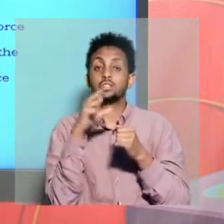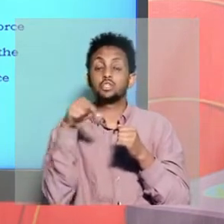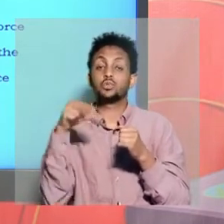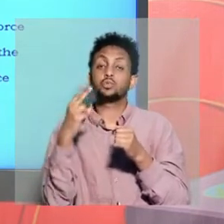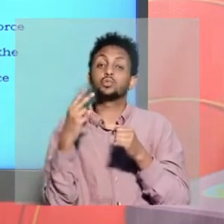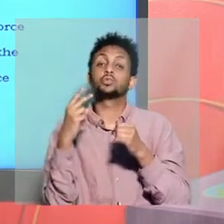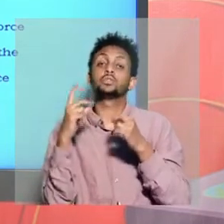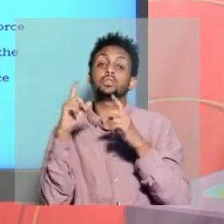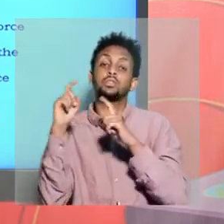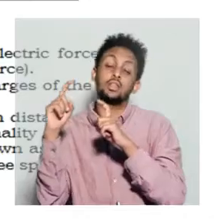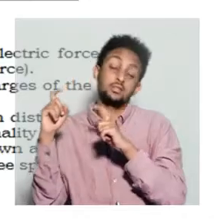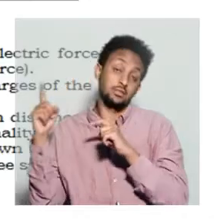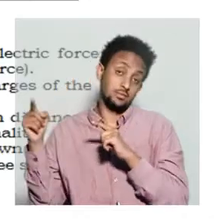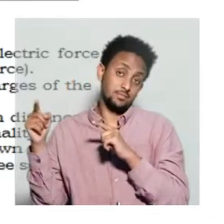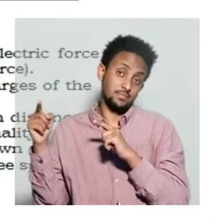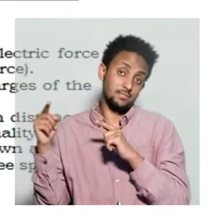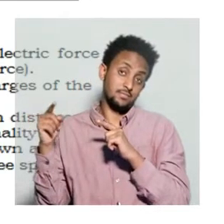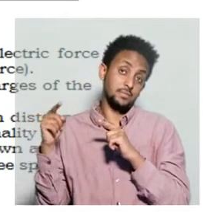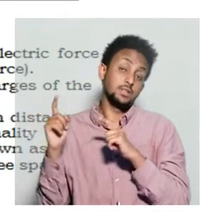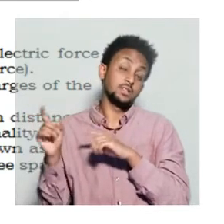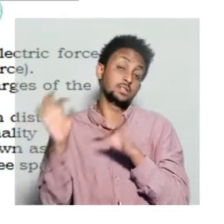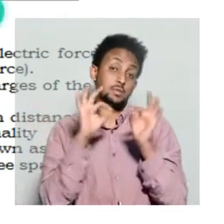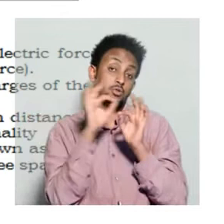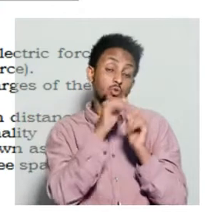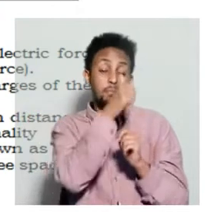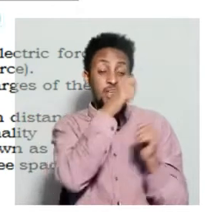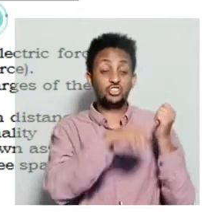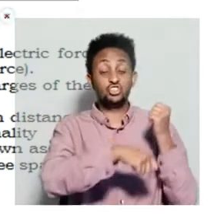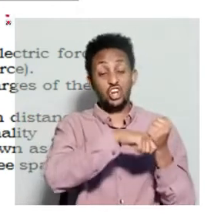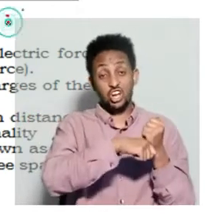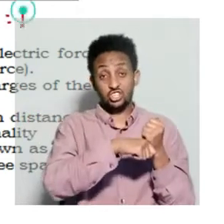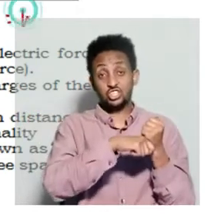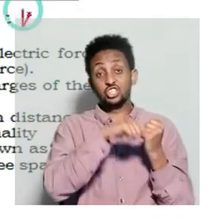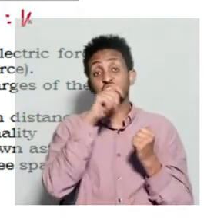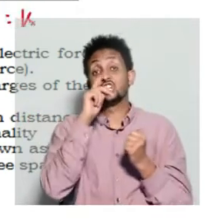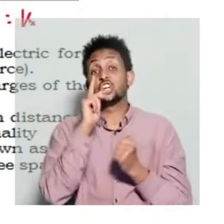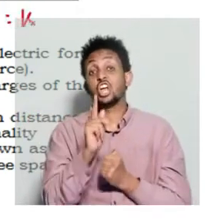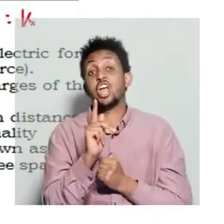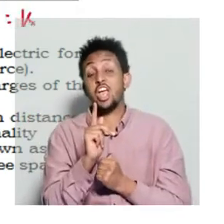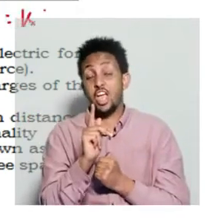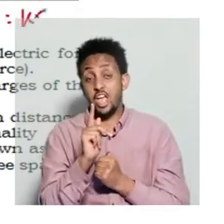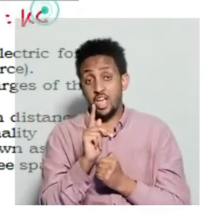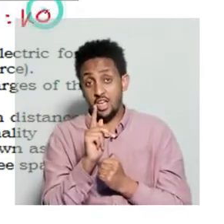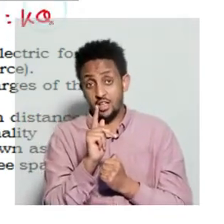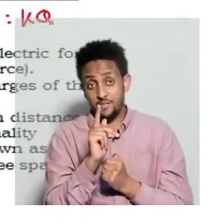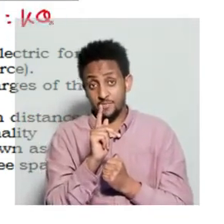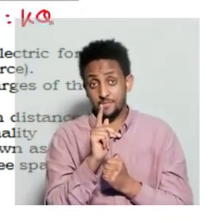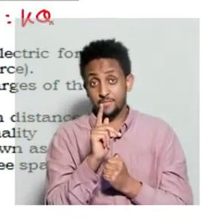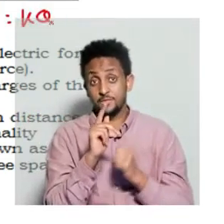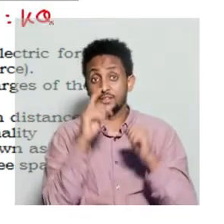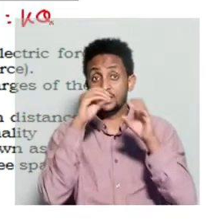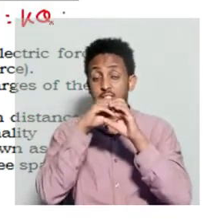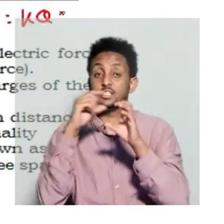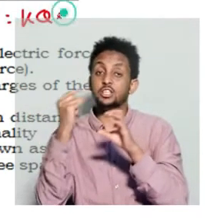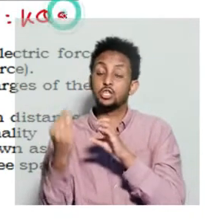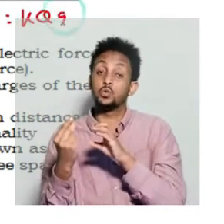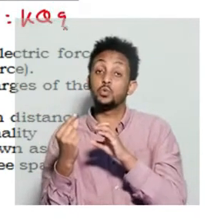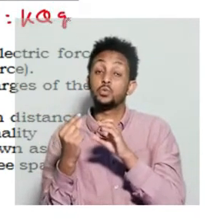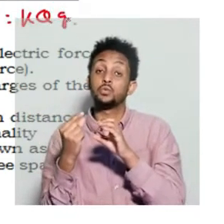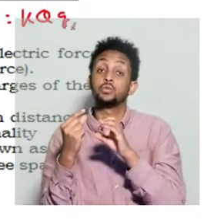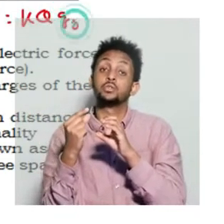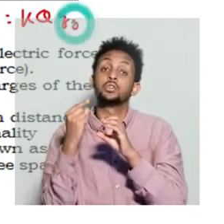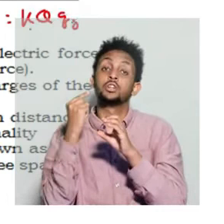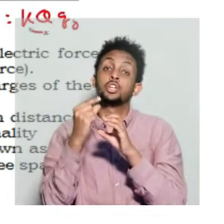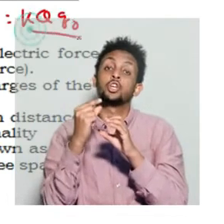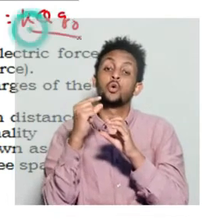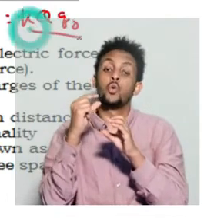is the test charge. So if you substitute using the main charge k and the q and the test charge